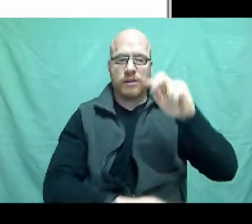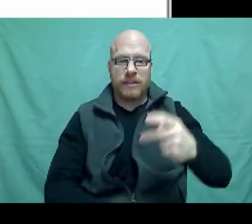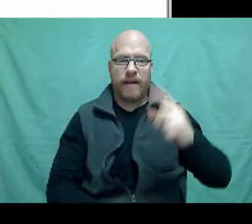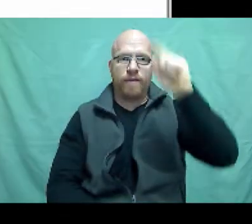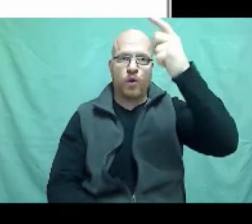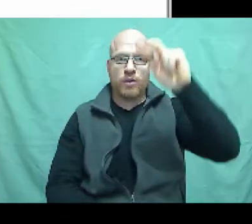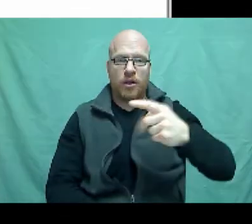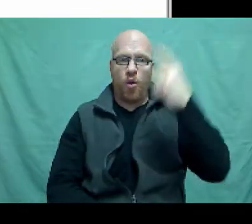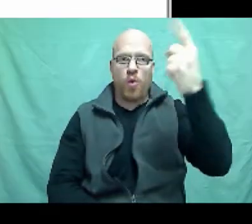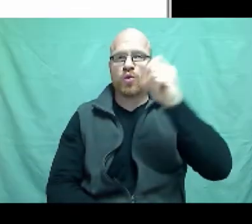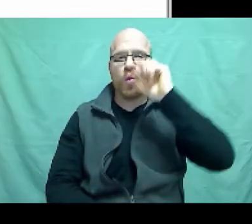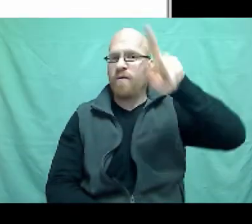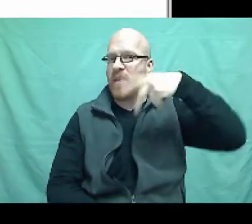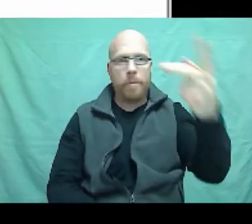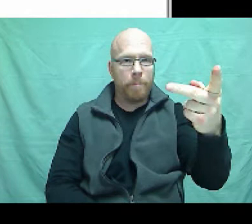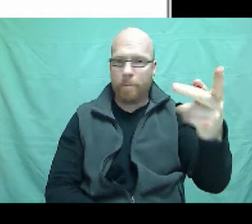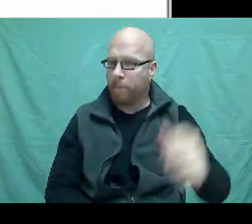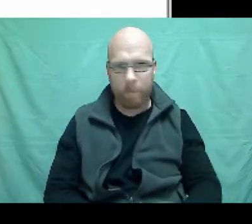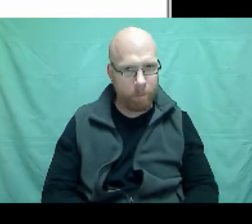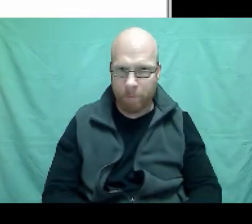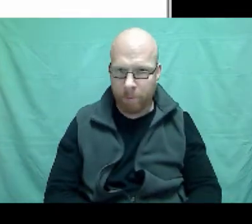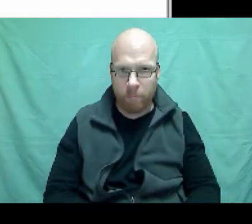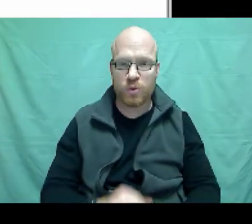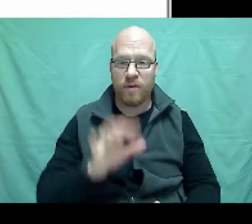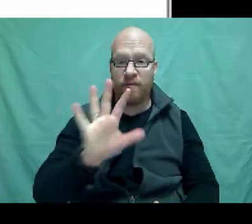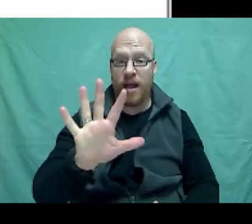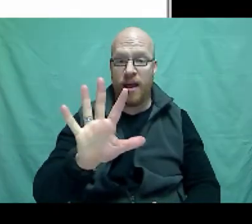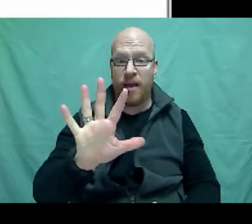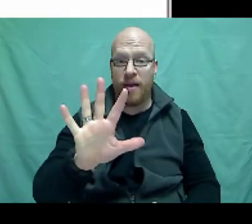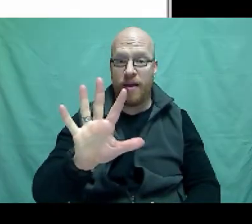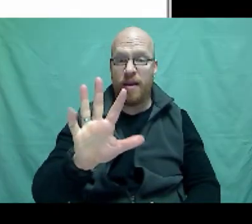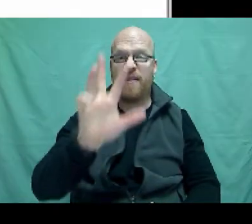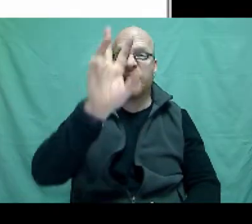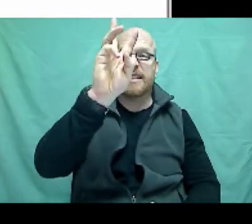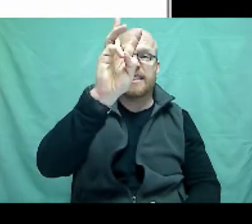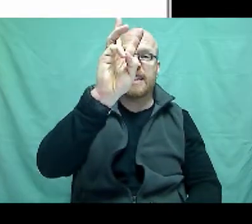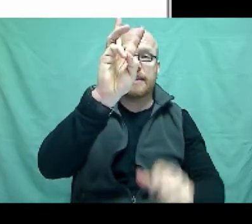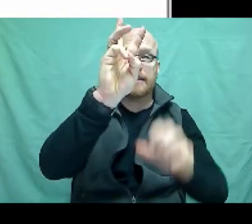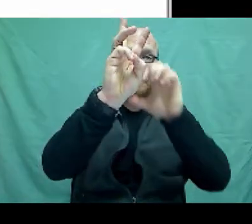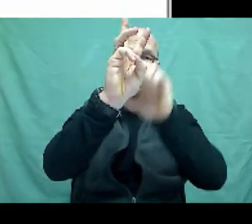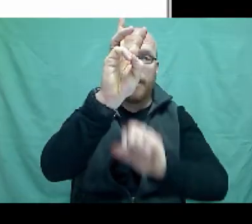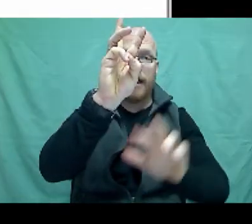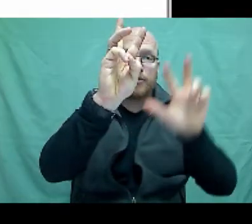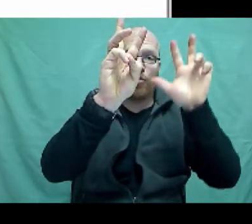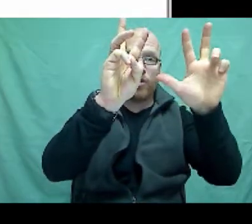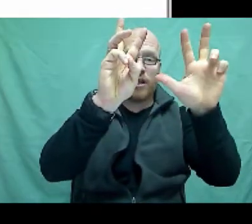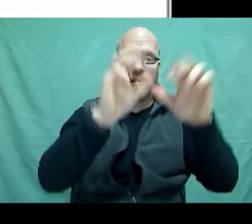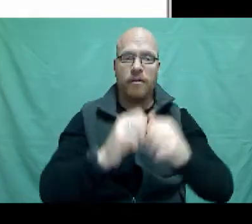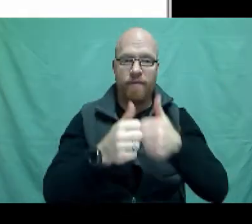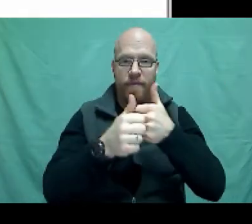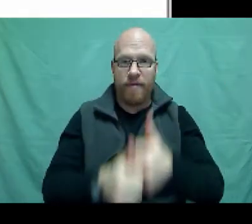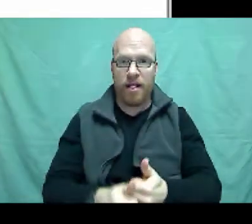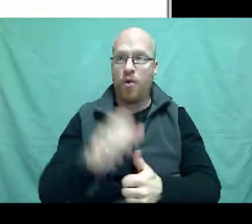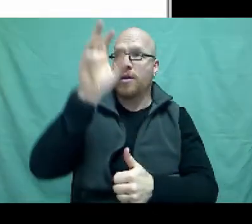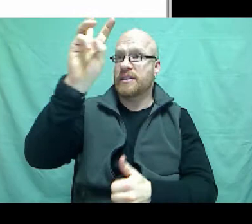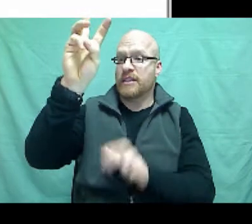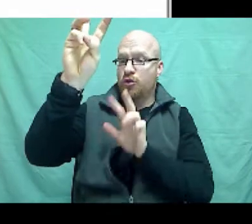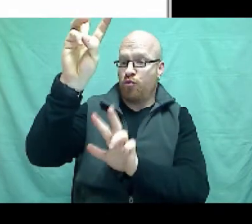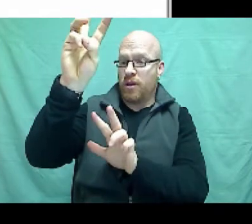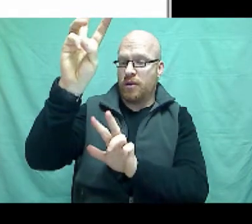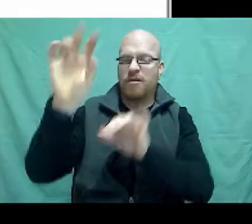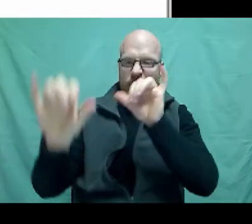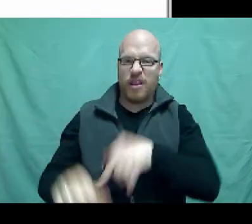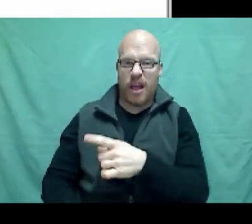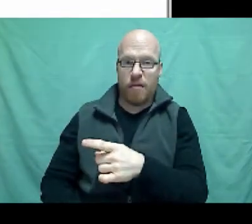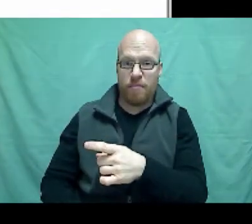The numerator always has the first part of the subtraction expression. So it's 6 minus 3.